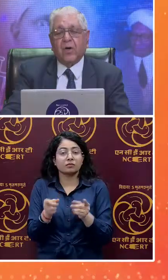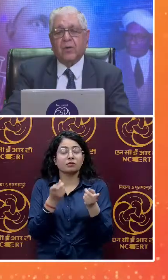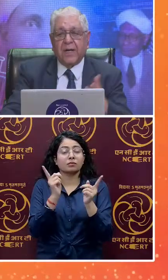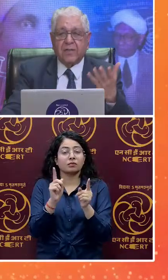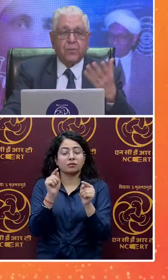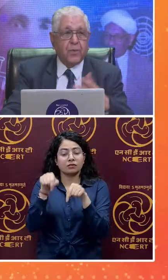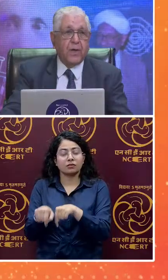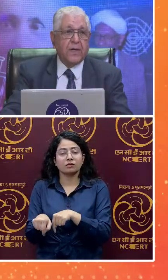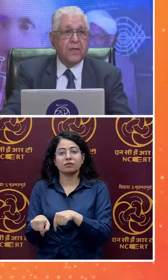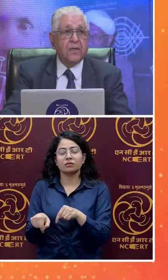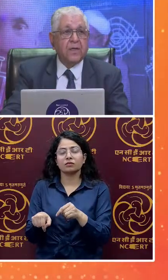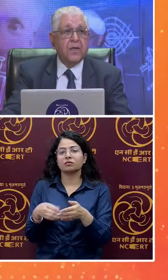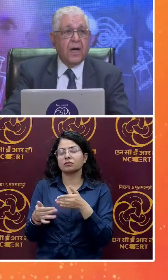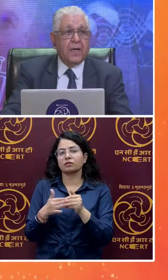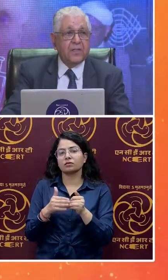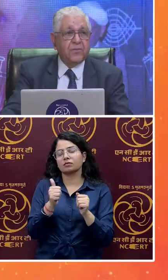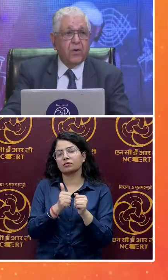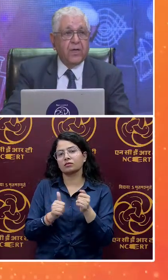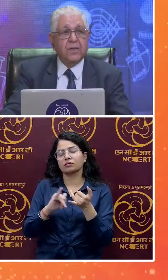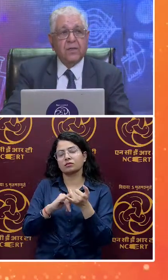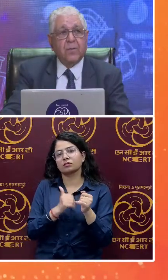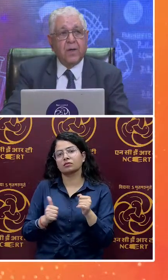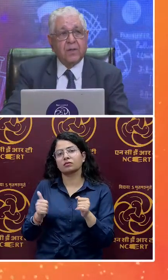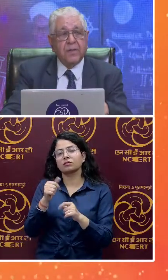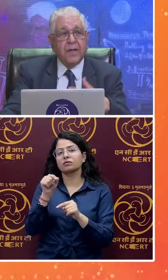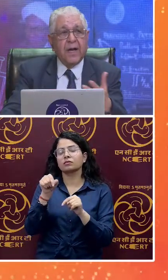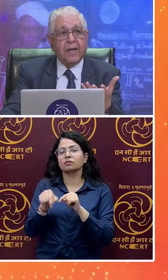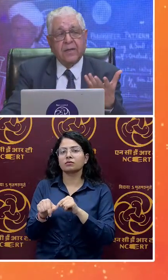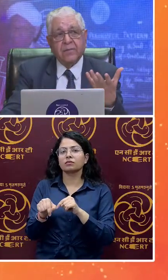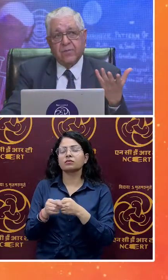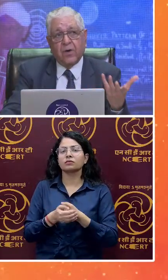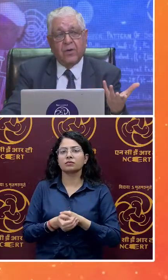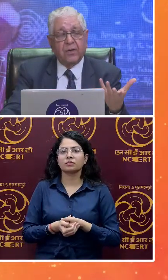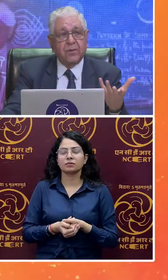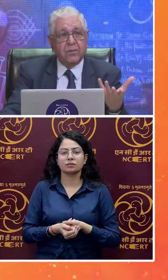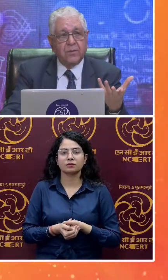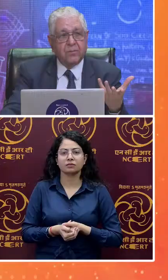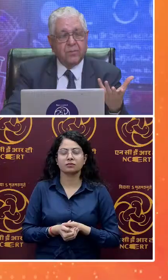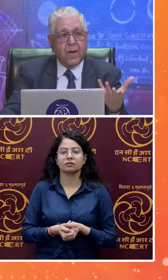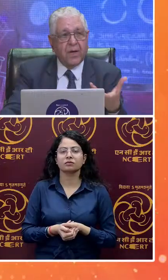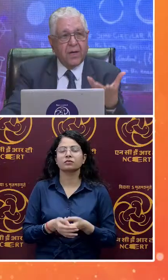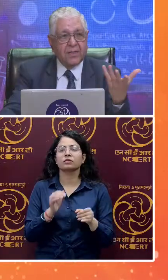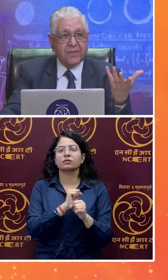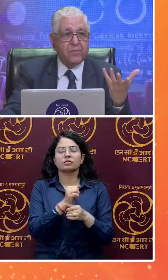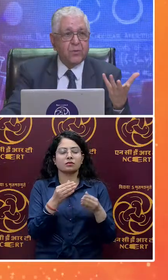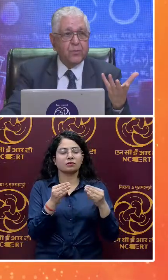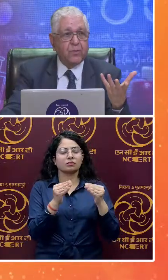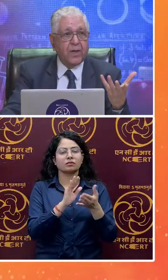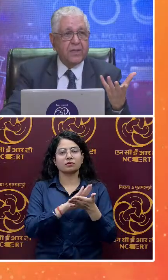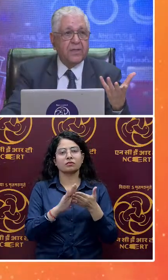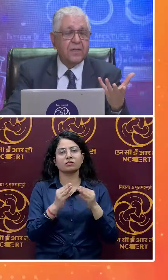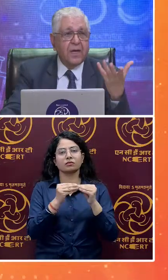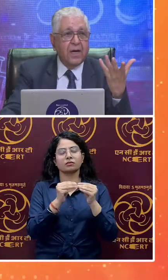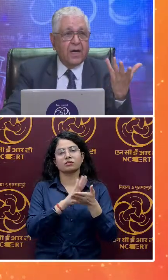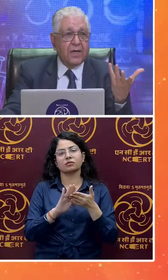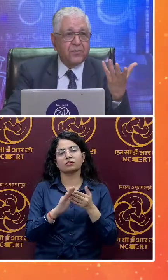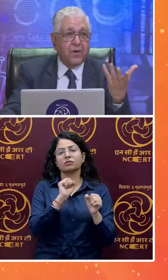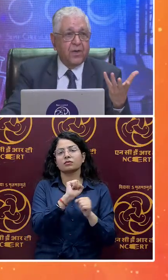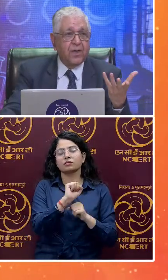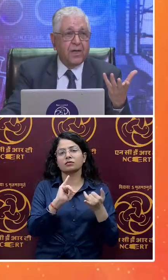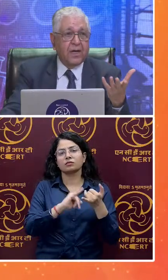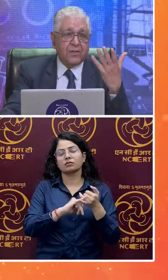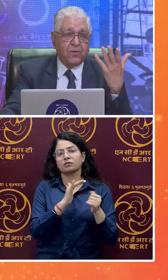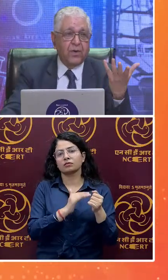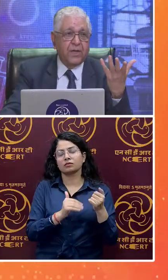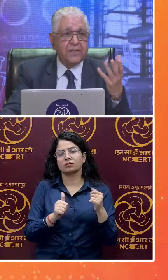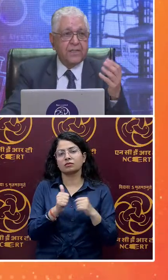now or by his supervisor R. H. Fowler. Dirac and Bhabha had the same supervisor, R. H.